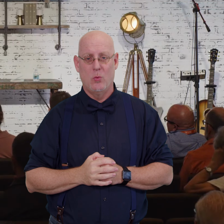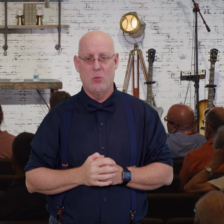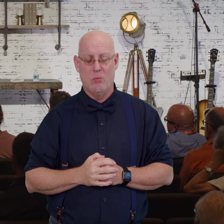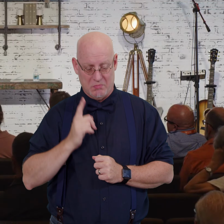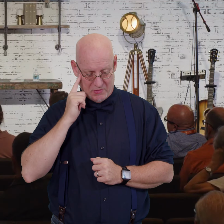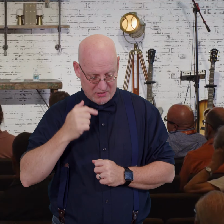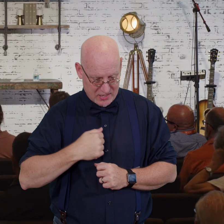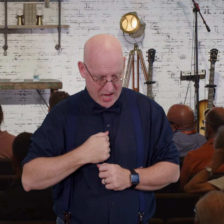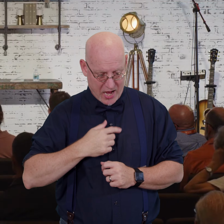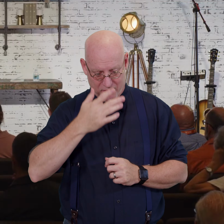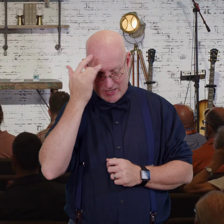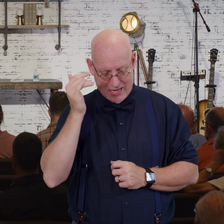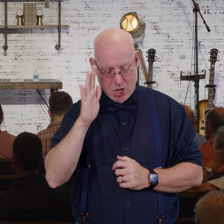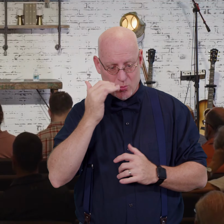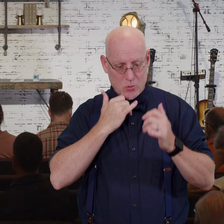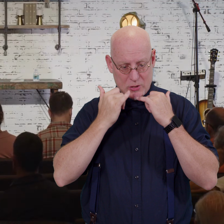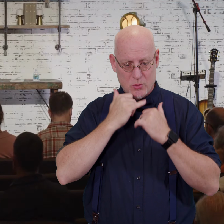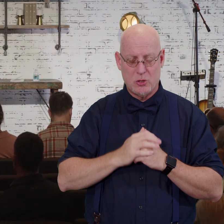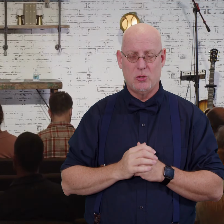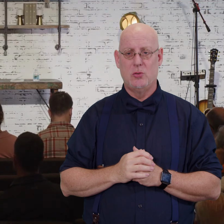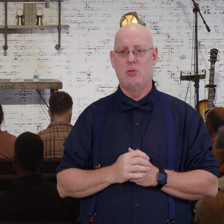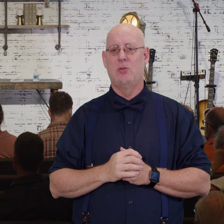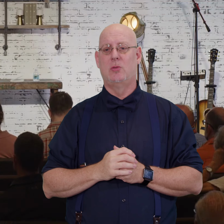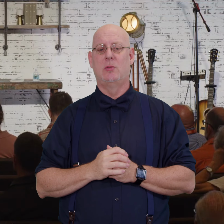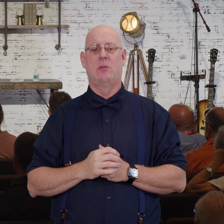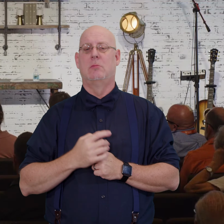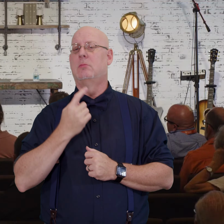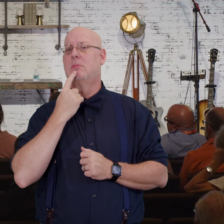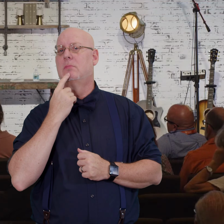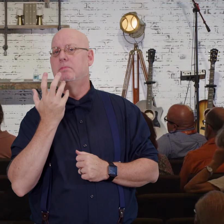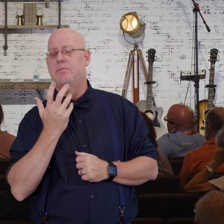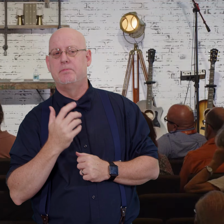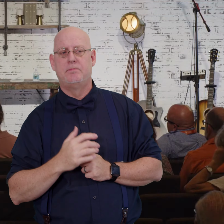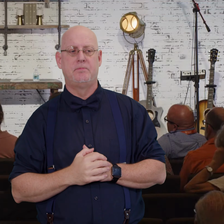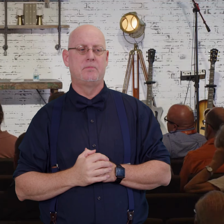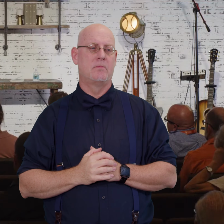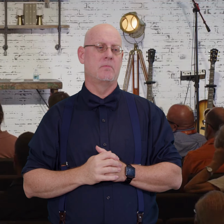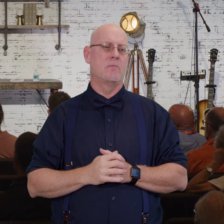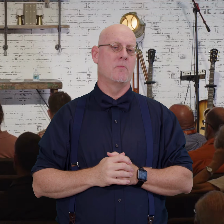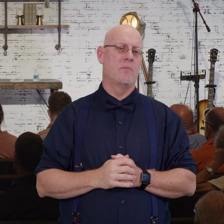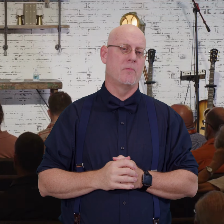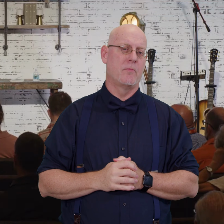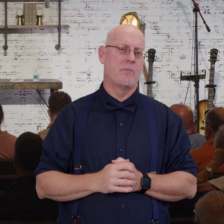You think I forget your transgression. But what does he say?